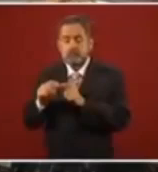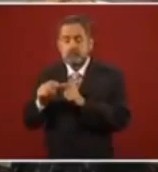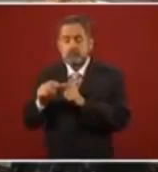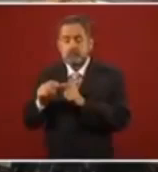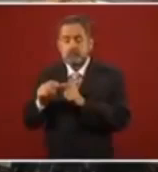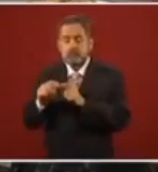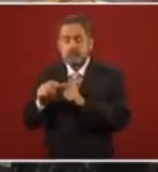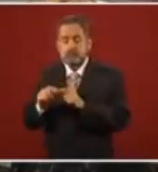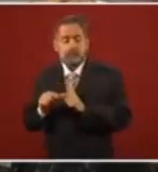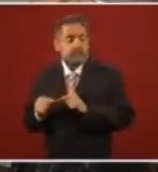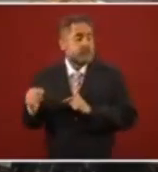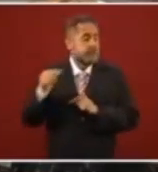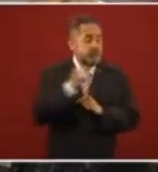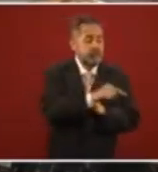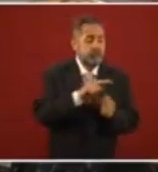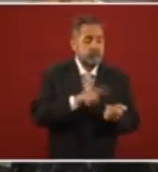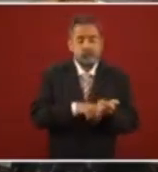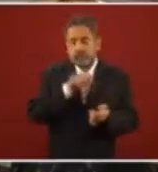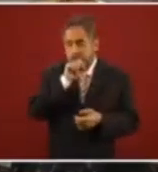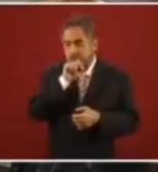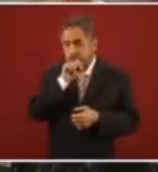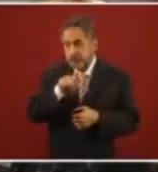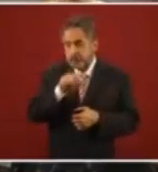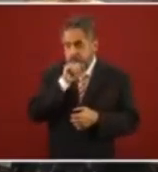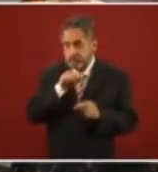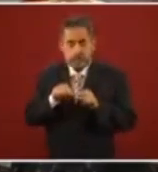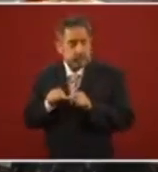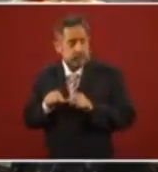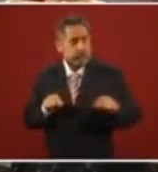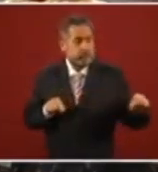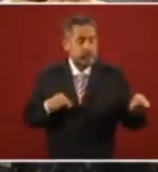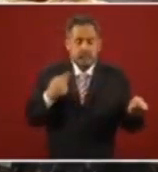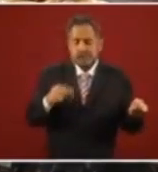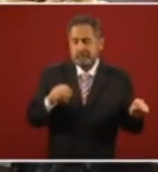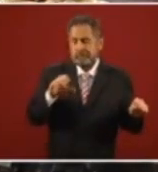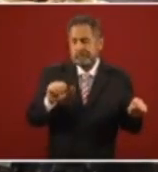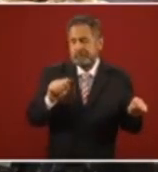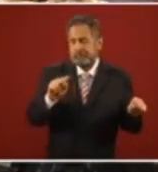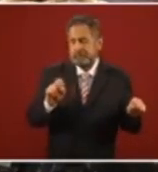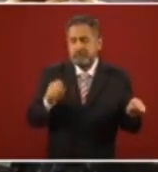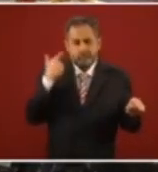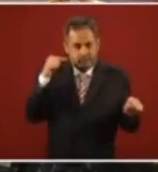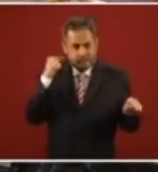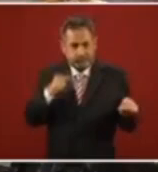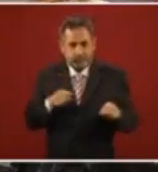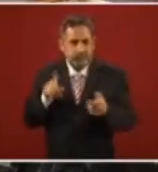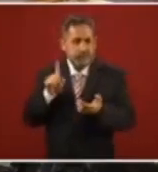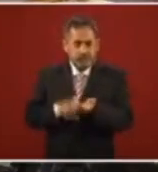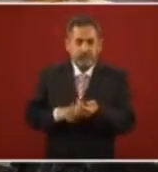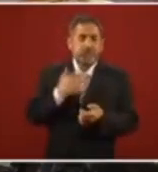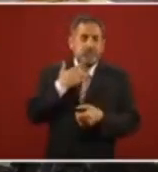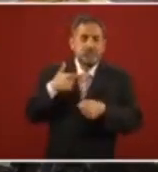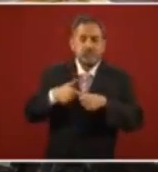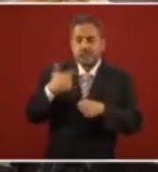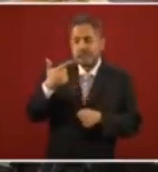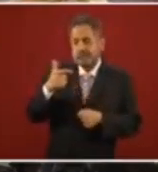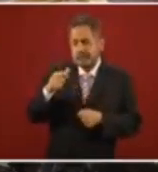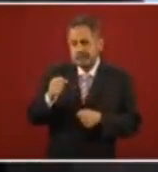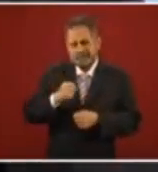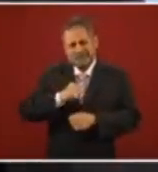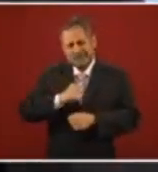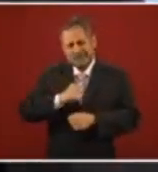...chapas... think he said... ...es el... ...cactus... ...guadalajara... ...el ducto... ...trae... ...gas LP... ...a alta